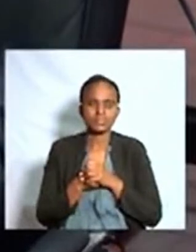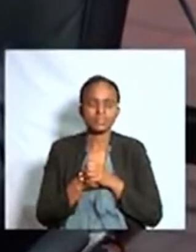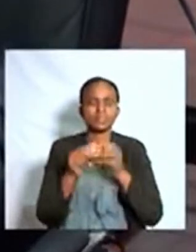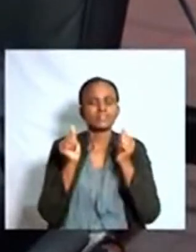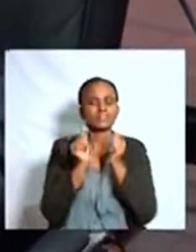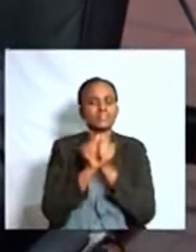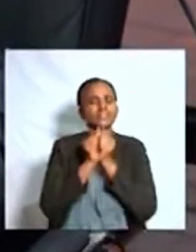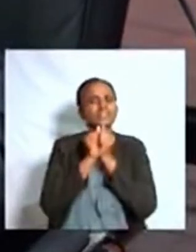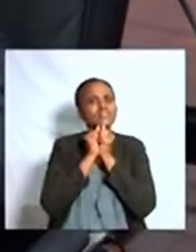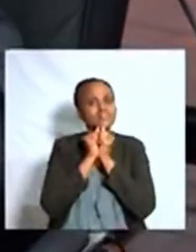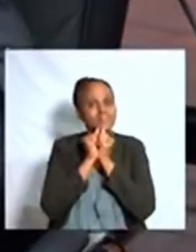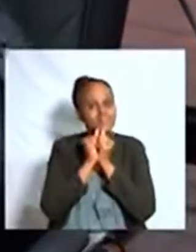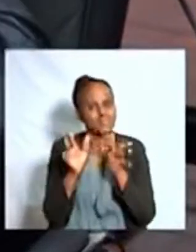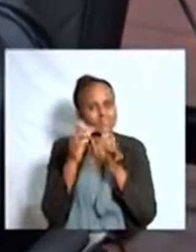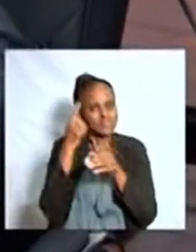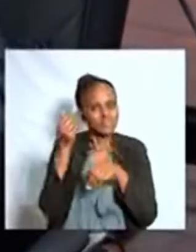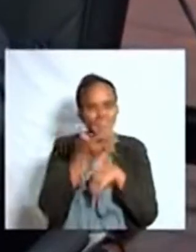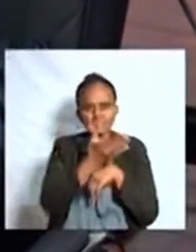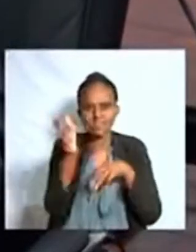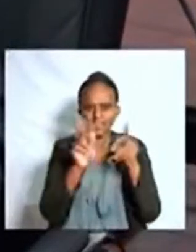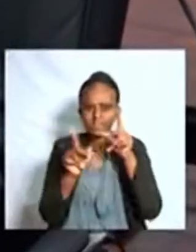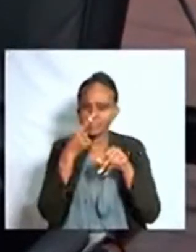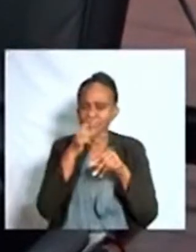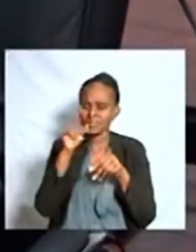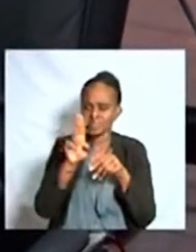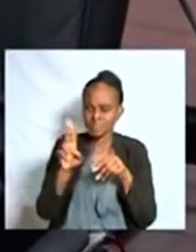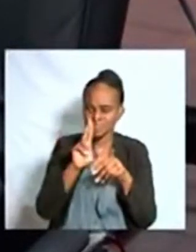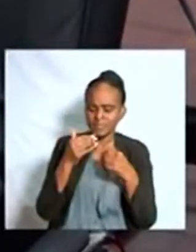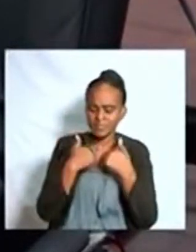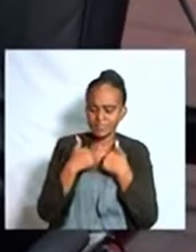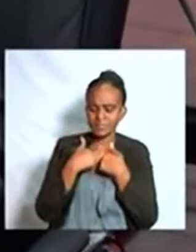Without provision for the people who will be using it to have a toilet.